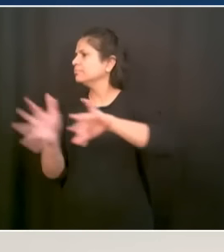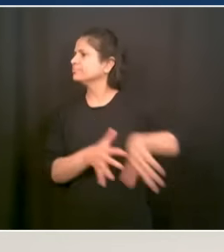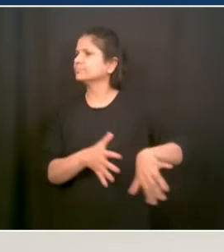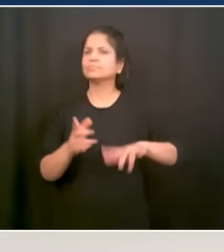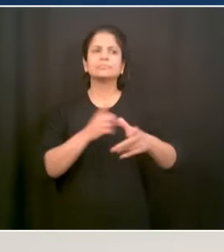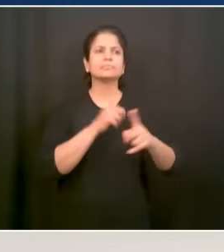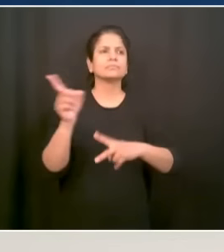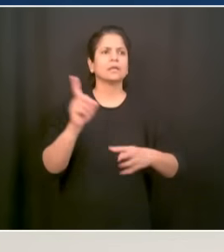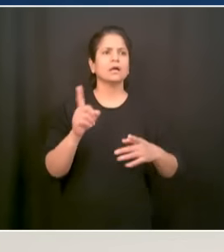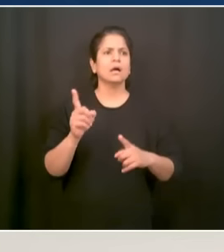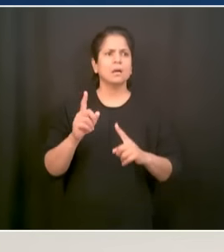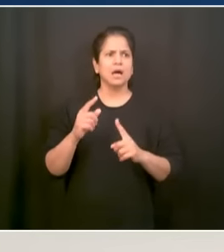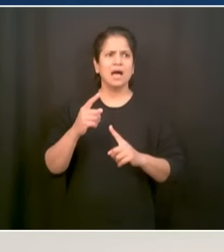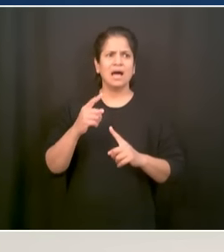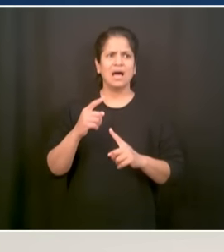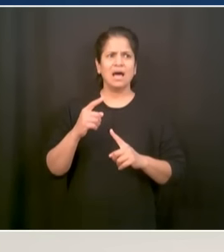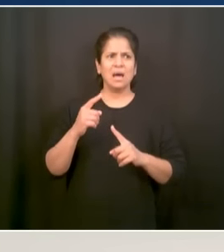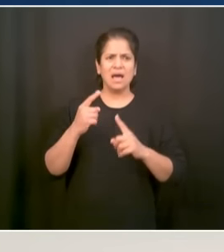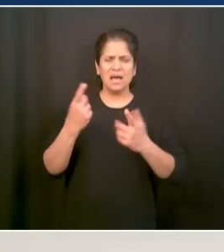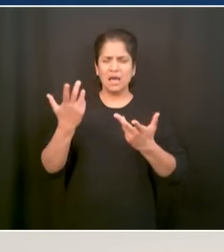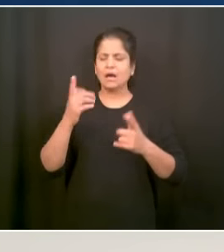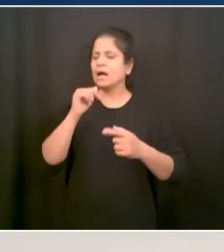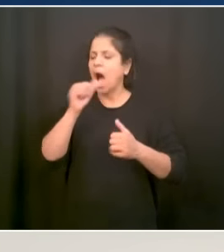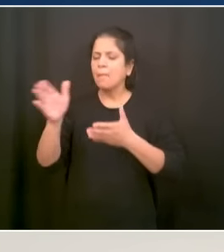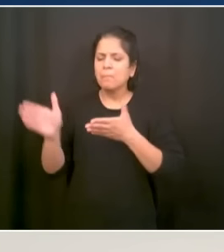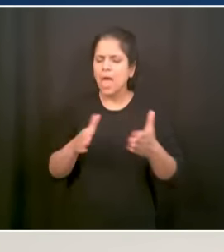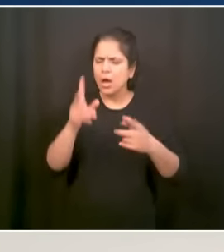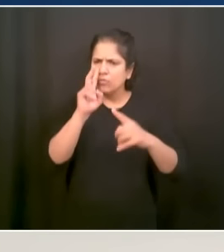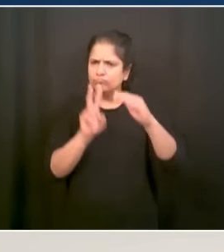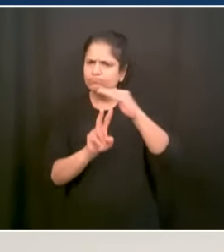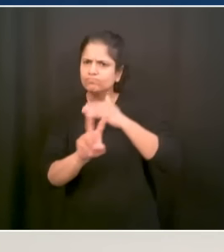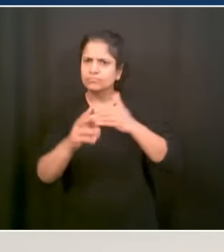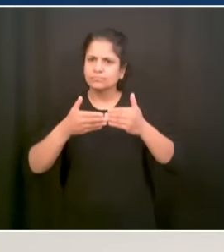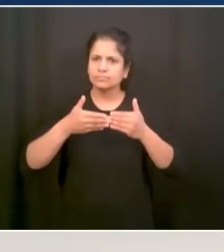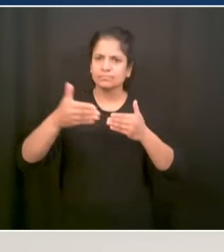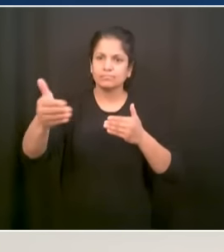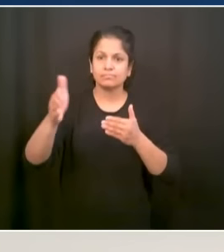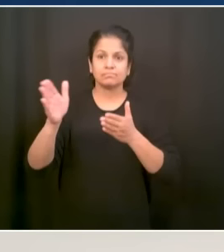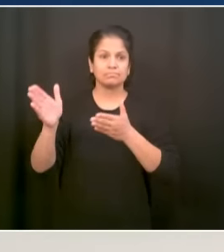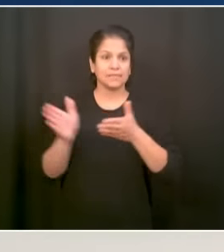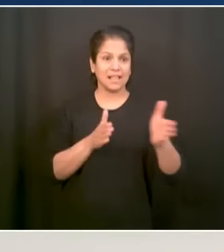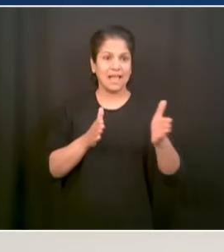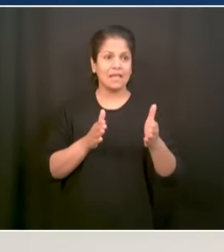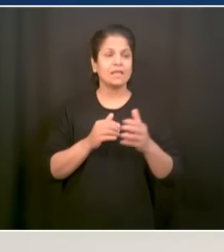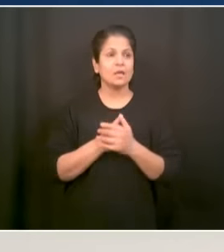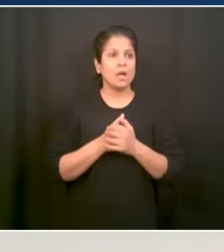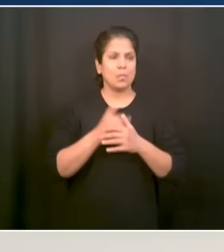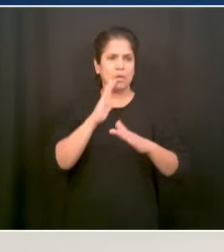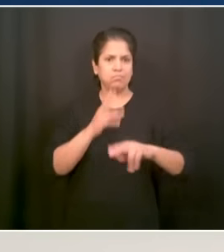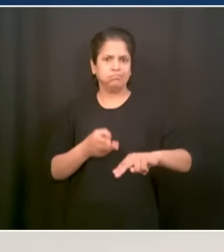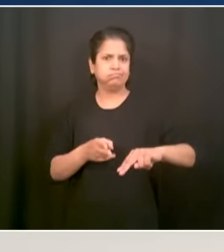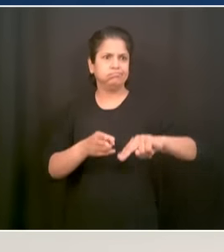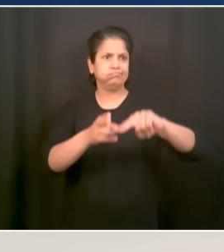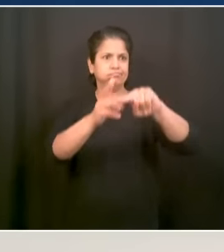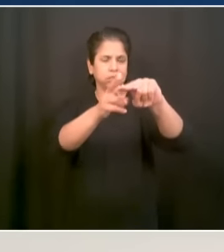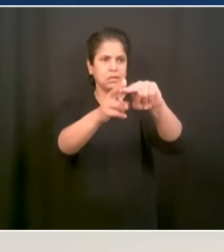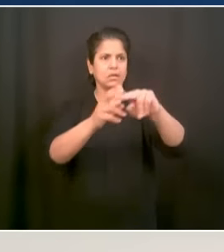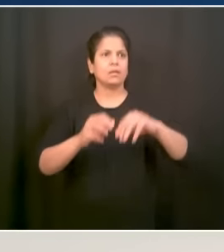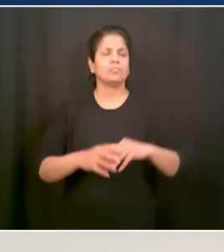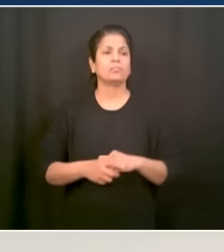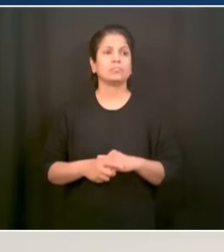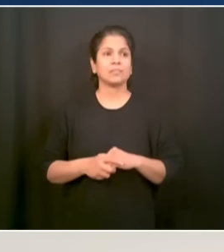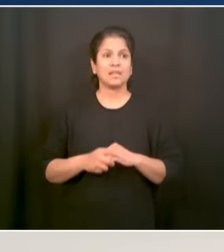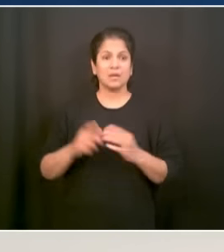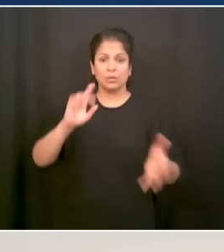that indicated major expenses would rise in years to come. These expenses not only totaled nearly $8 billion, they're on